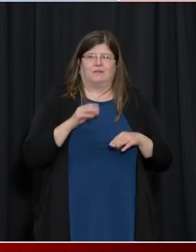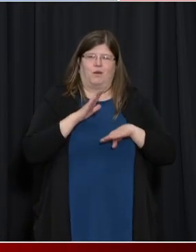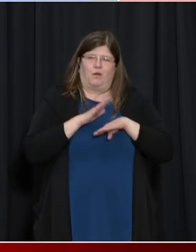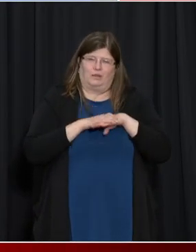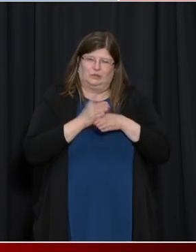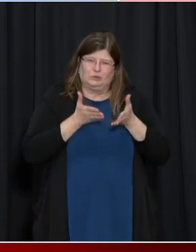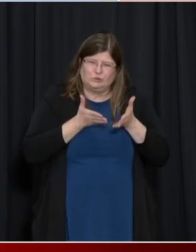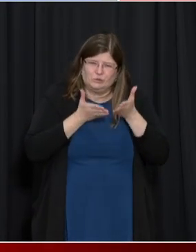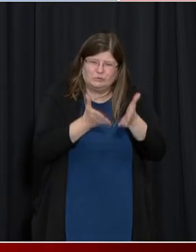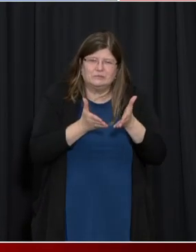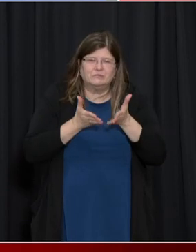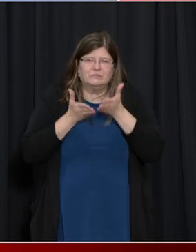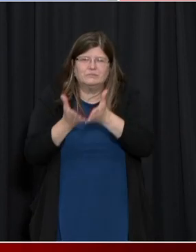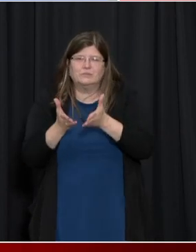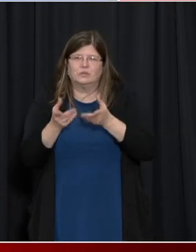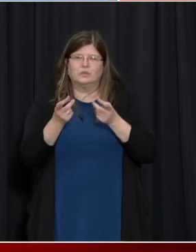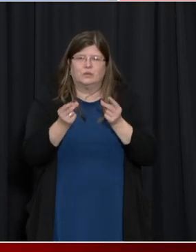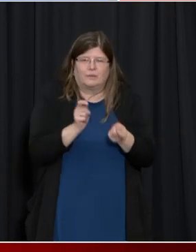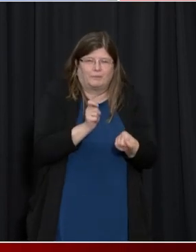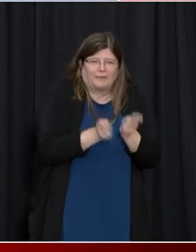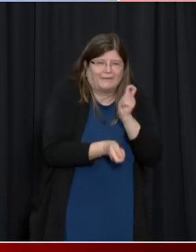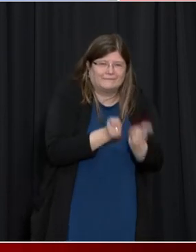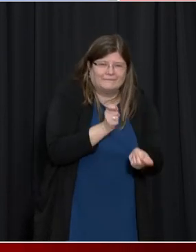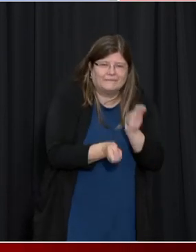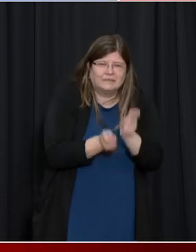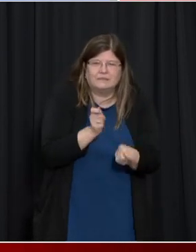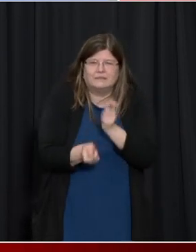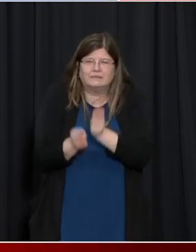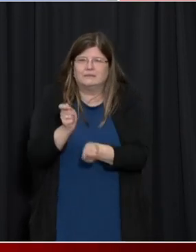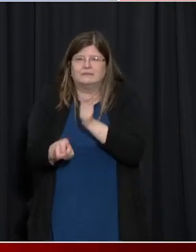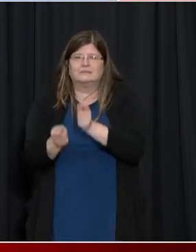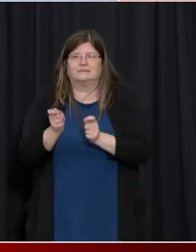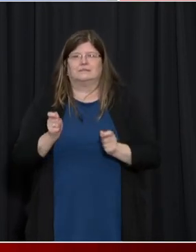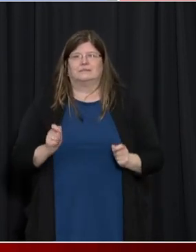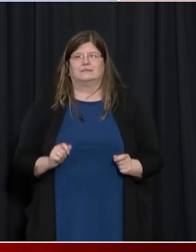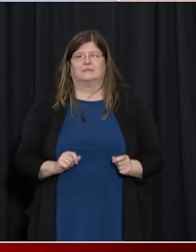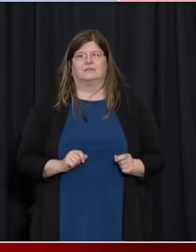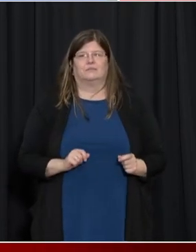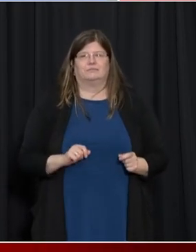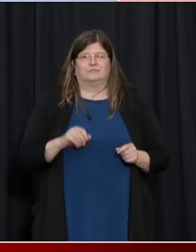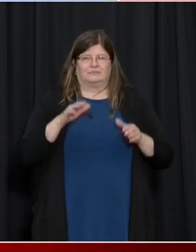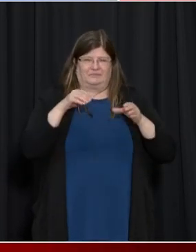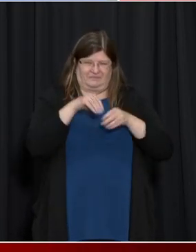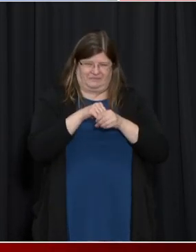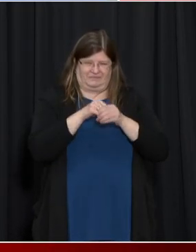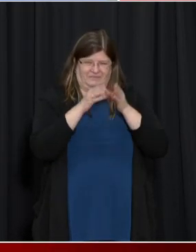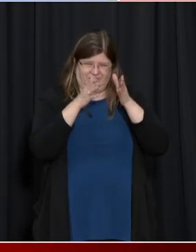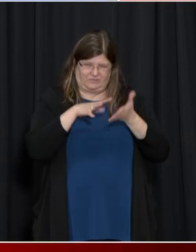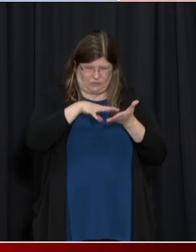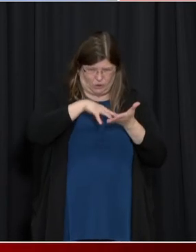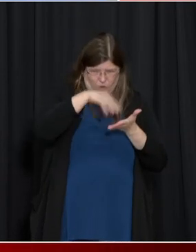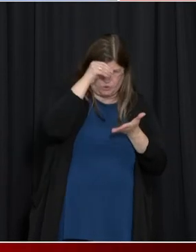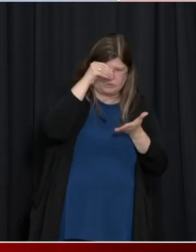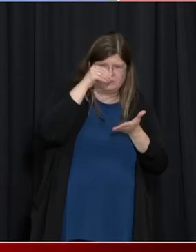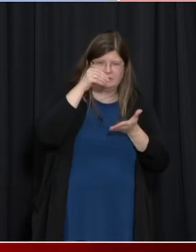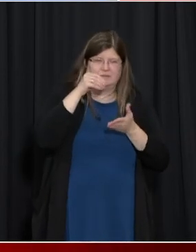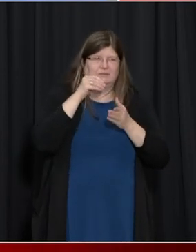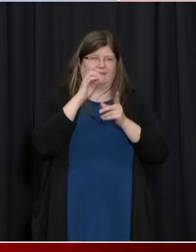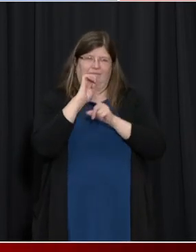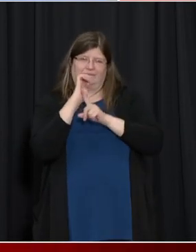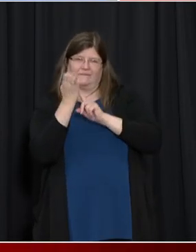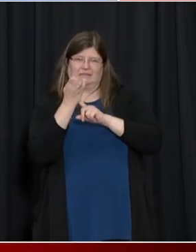be a modification, or there is a recommendation for a modification of the in-person learning environment until there is a